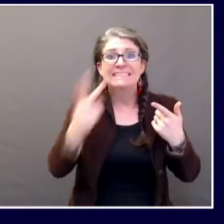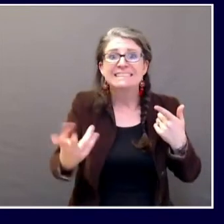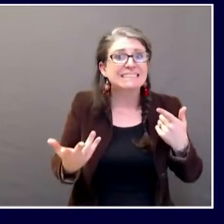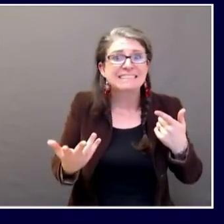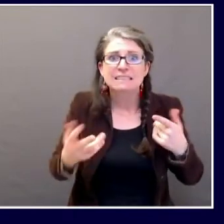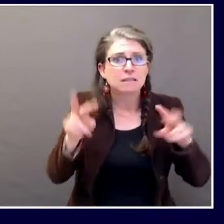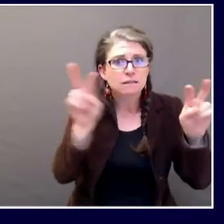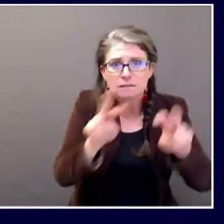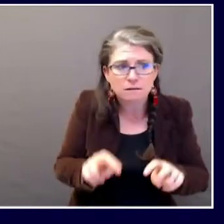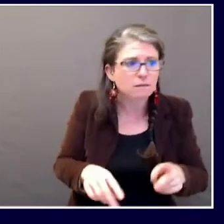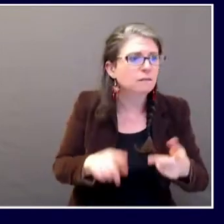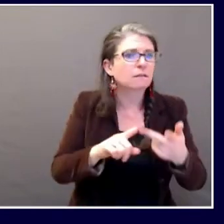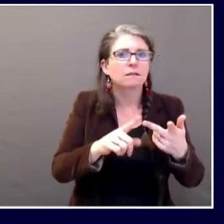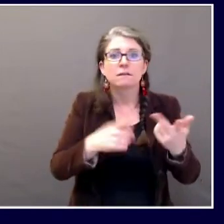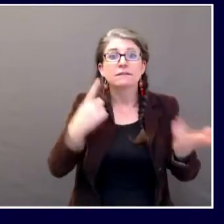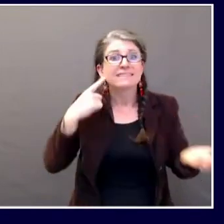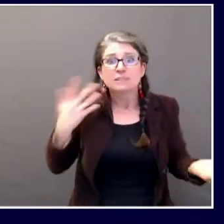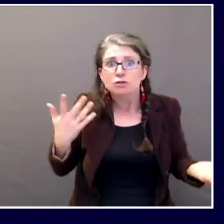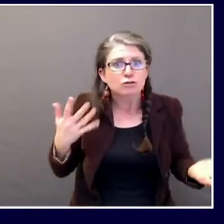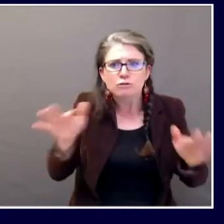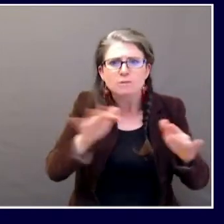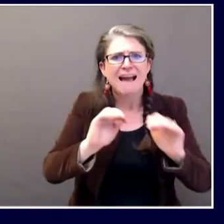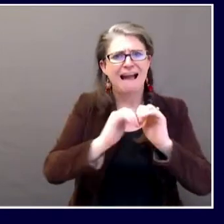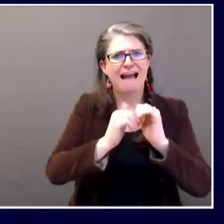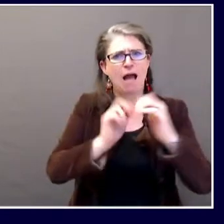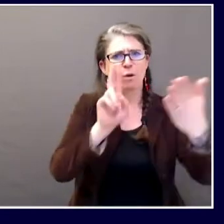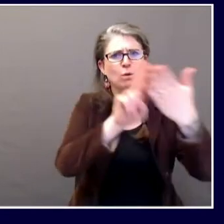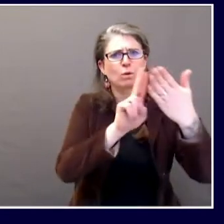of folks. And then it's also got to be